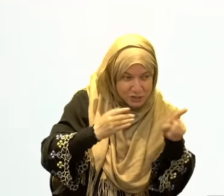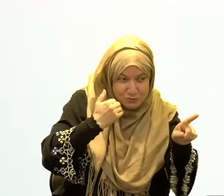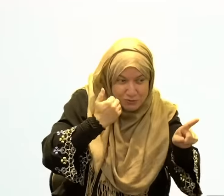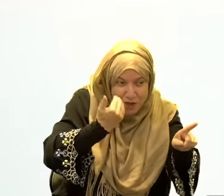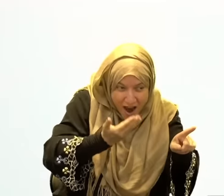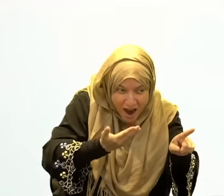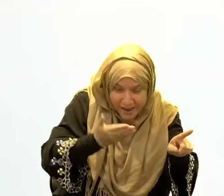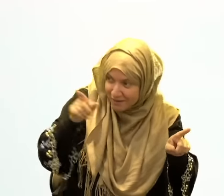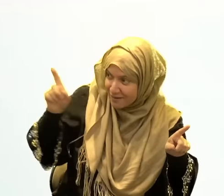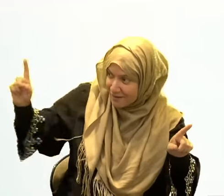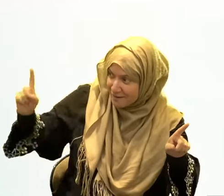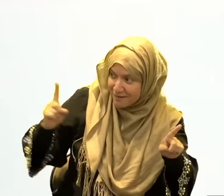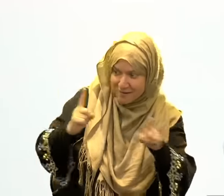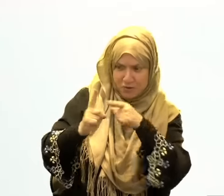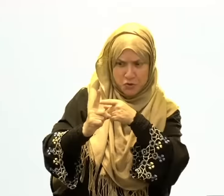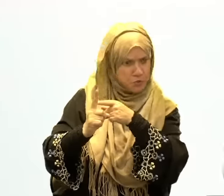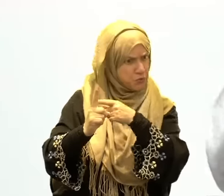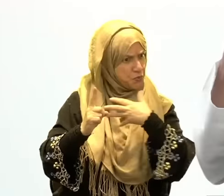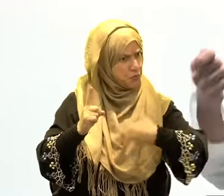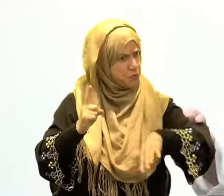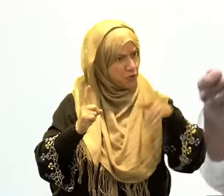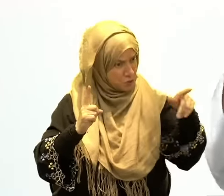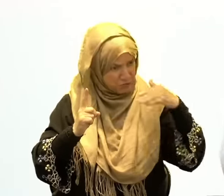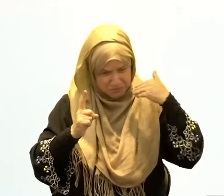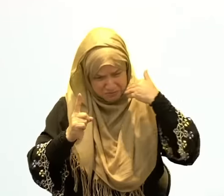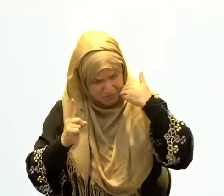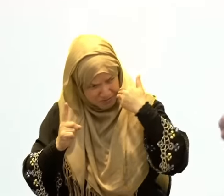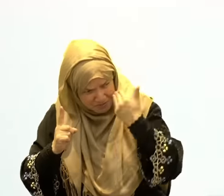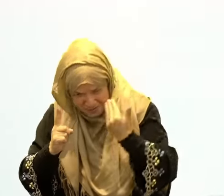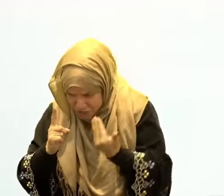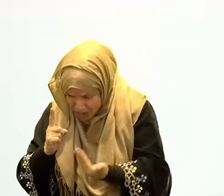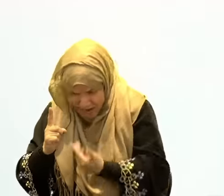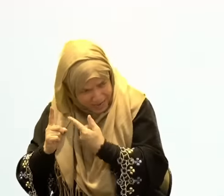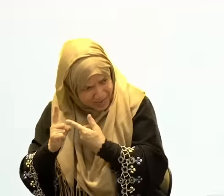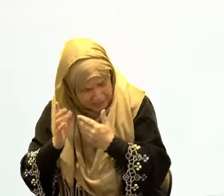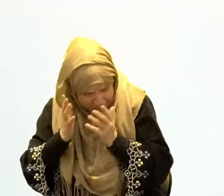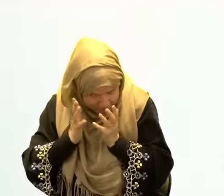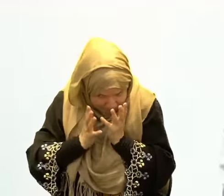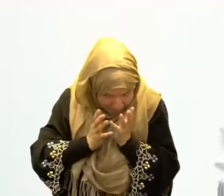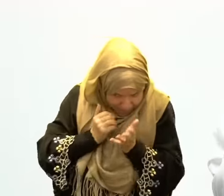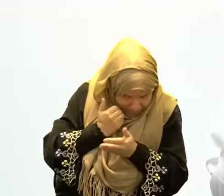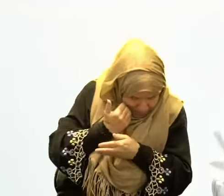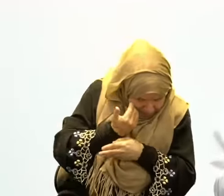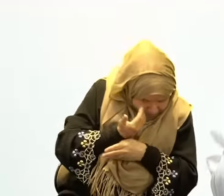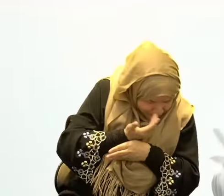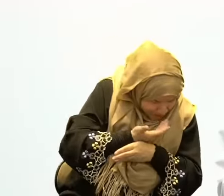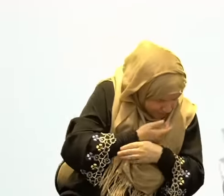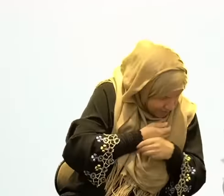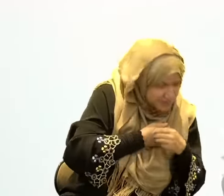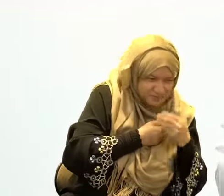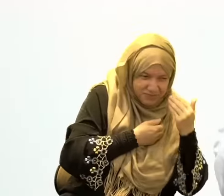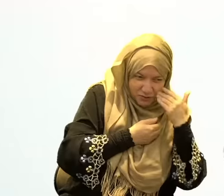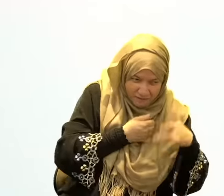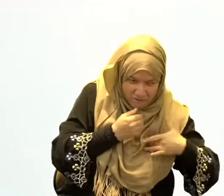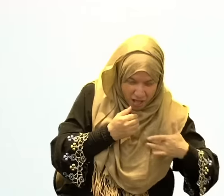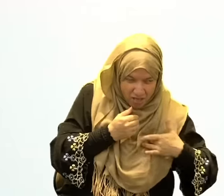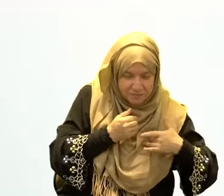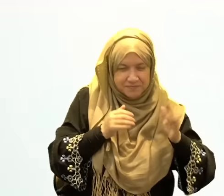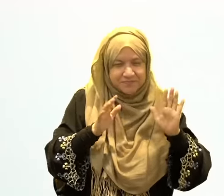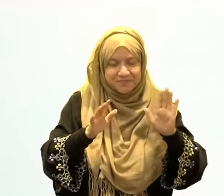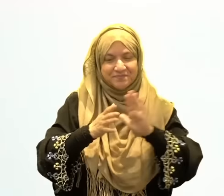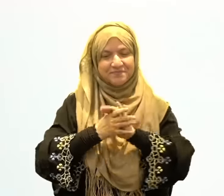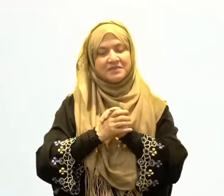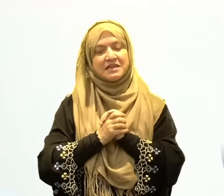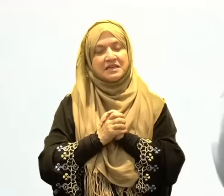we enter into that are to make us hyper aware of Allah subhanahu wa ta'ala are meant to do so that we